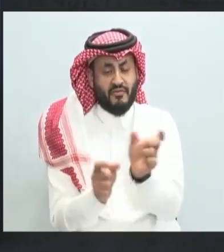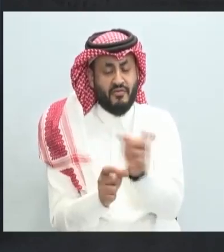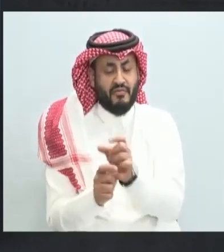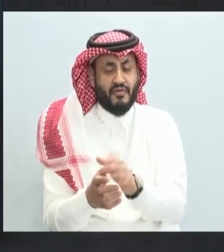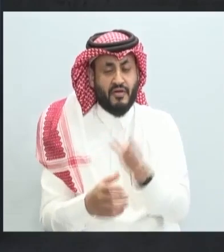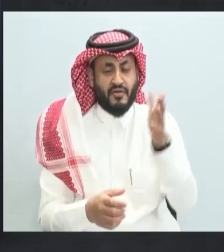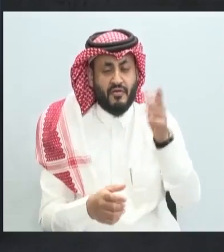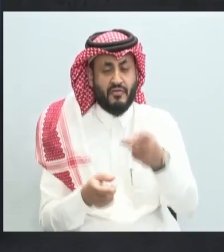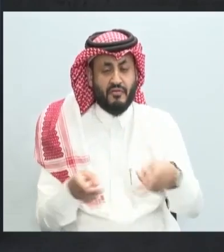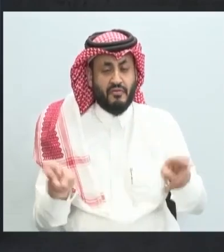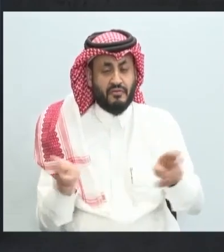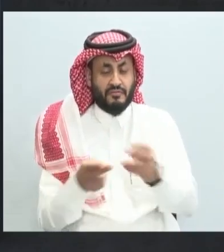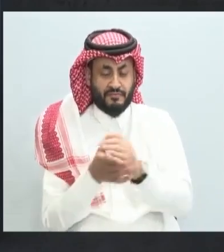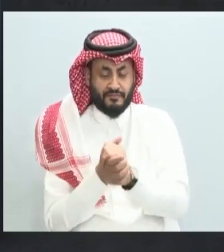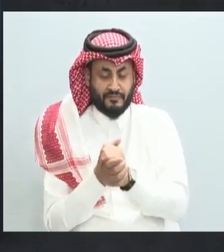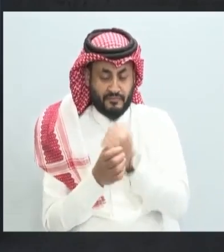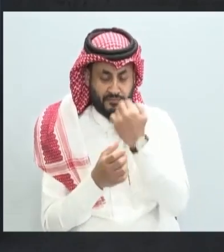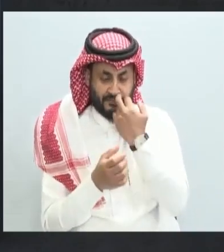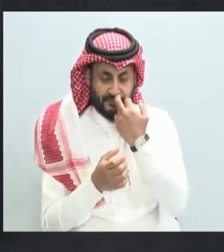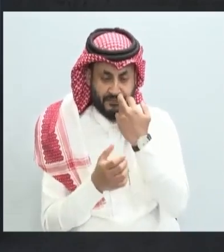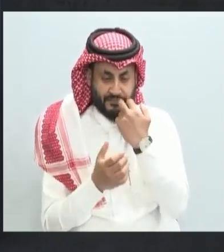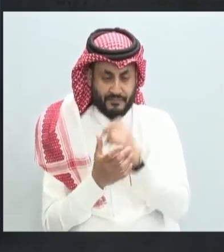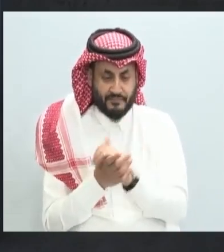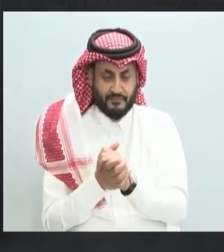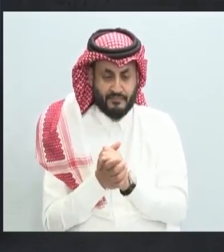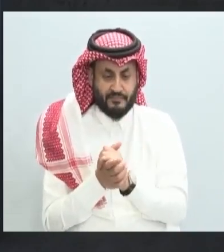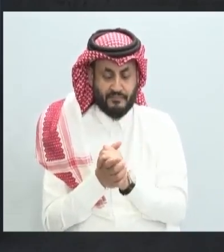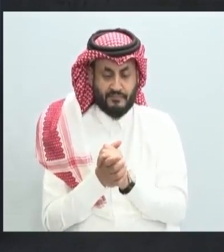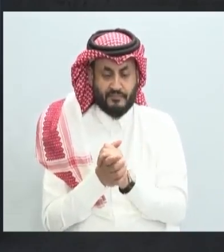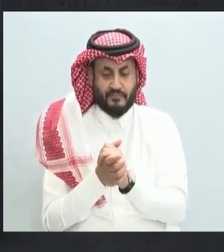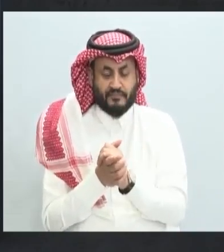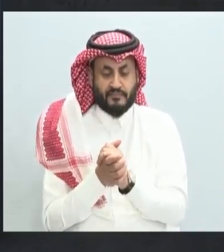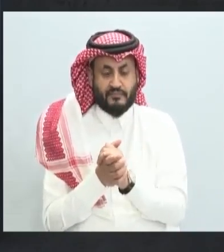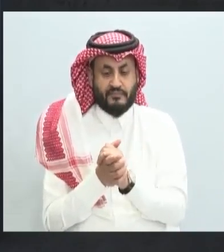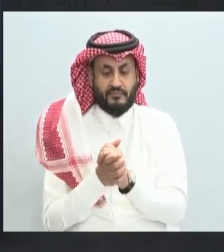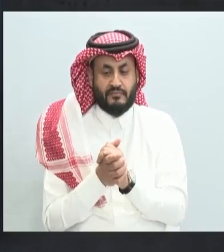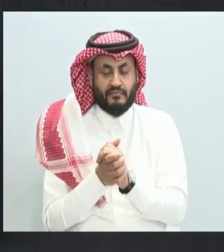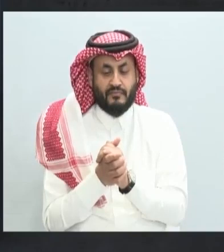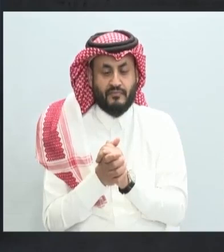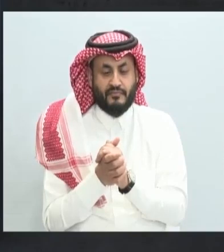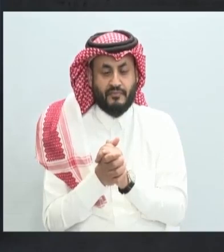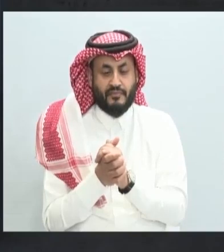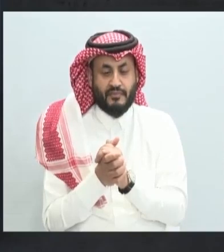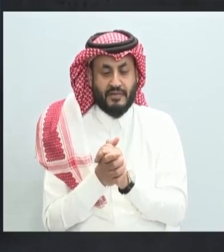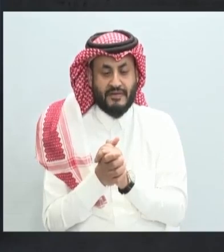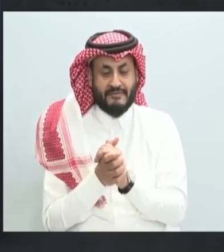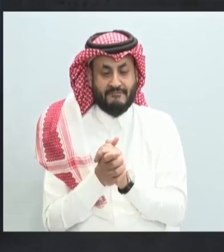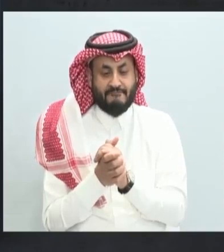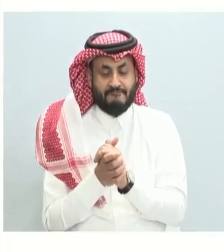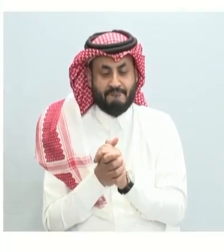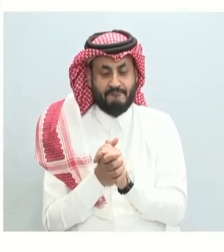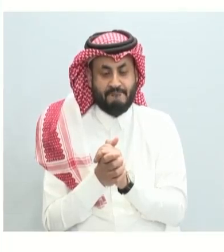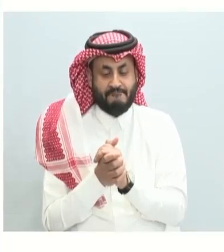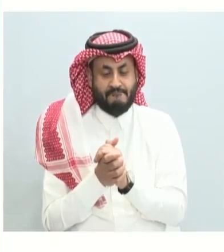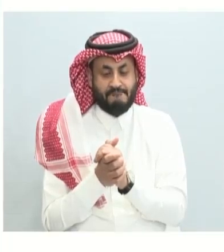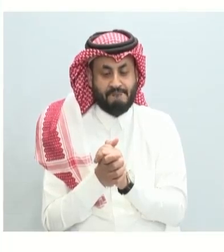these feelings with the new feelings, and then you will have a new chant.